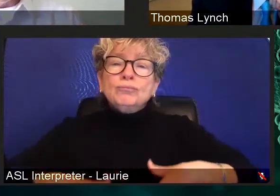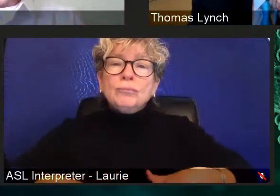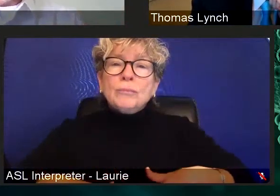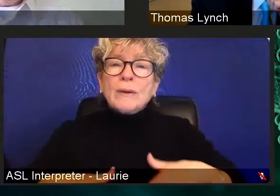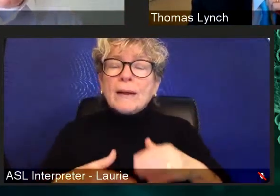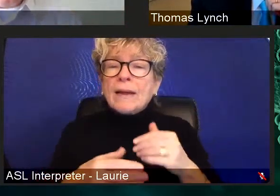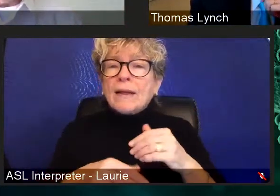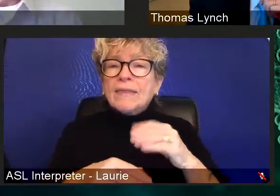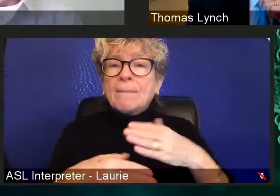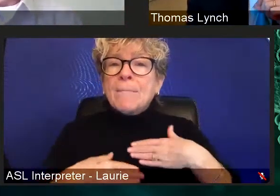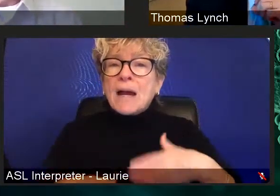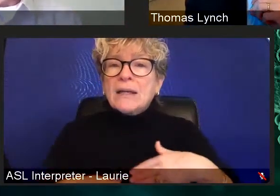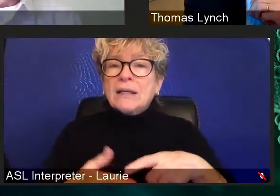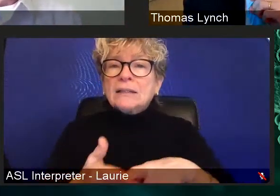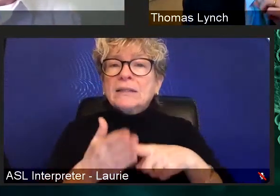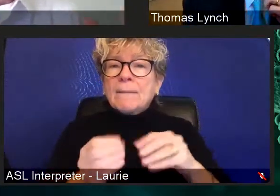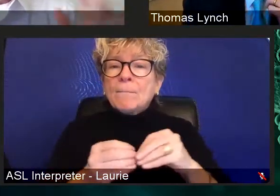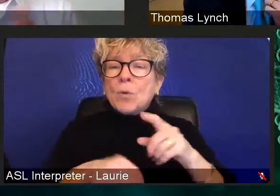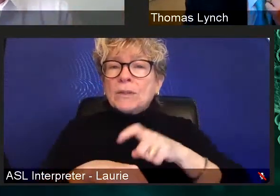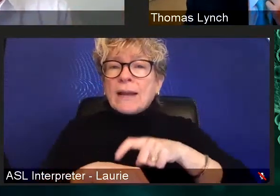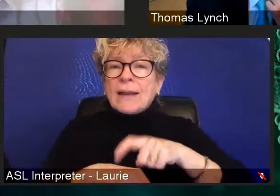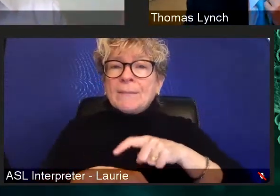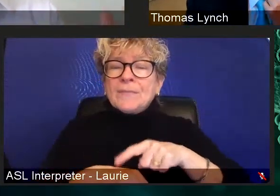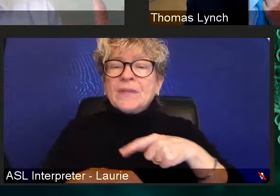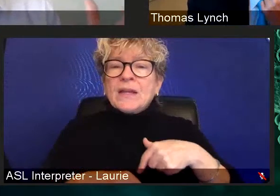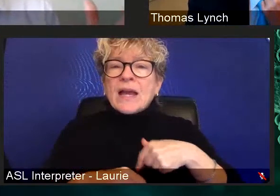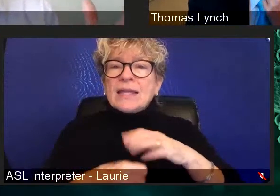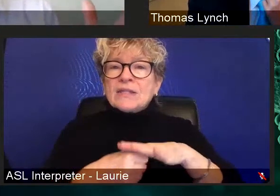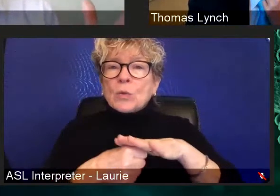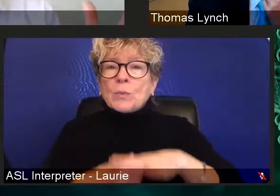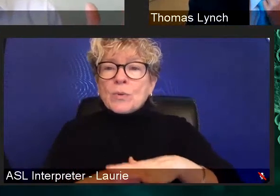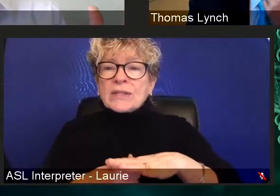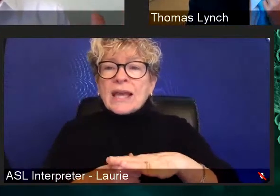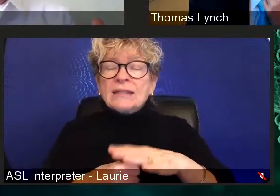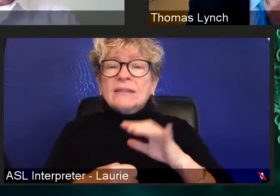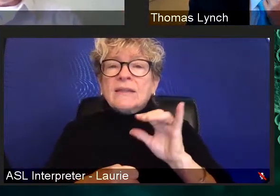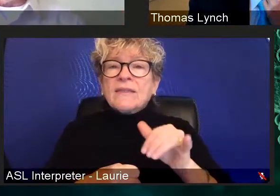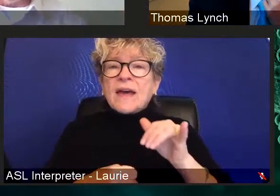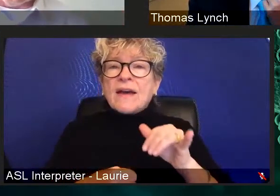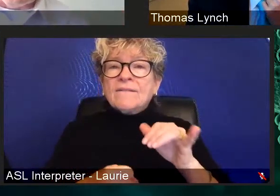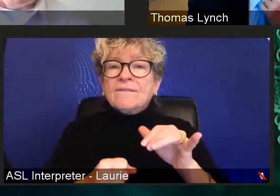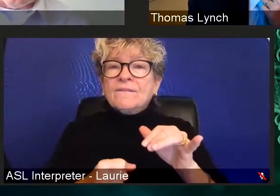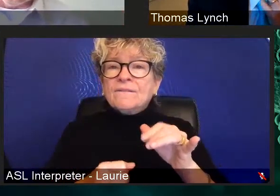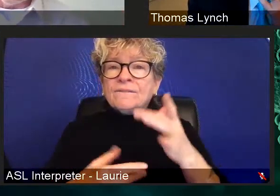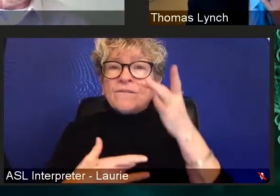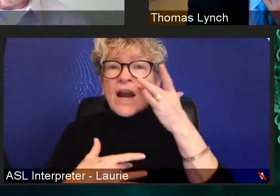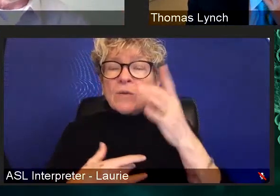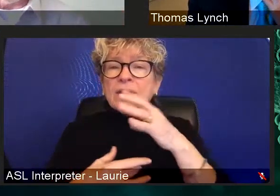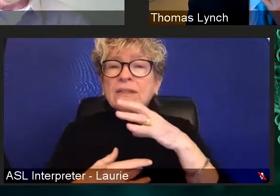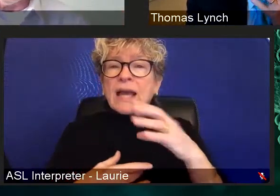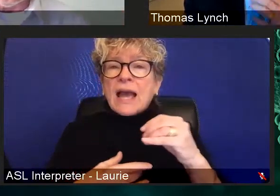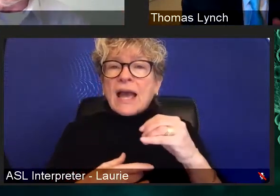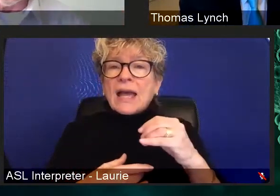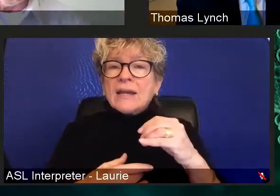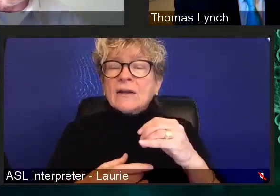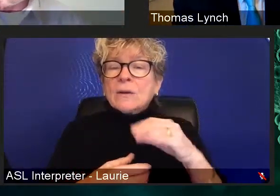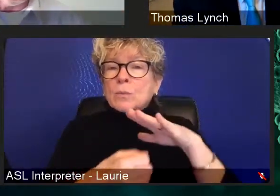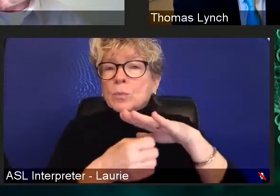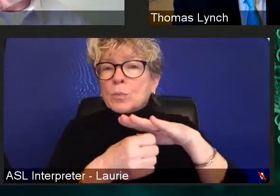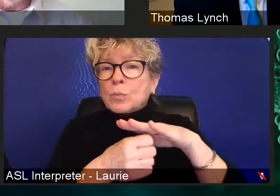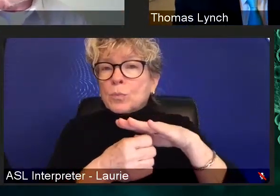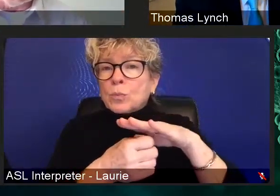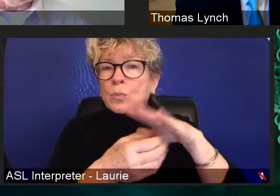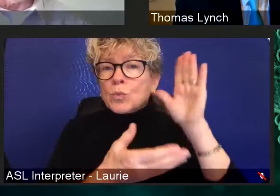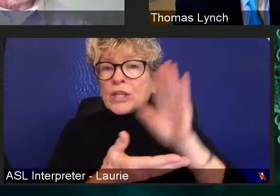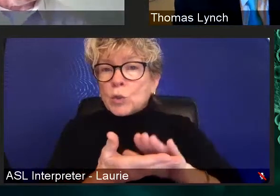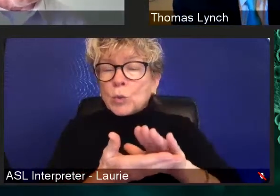then suppresses the virus and prevents severe disease. But one of the big remaining outstanding questions is